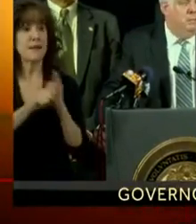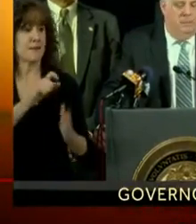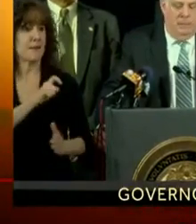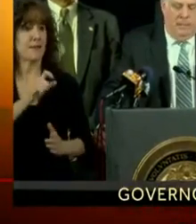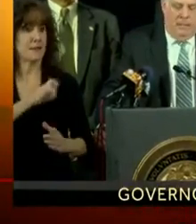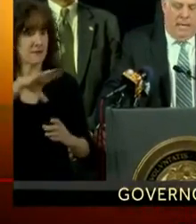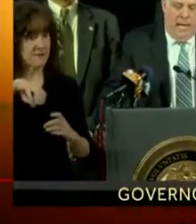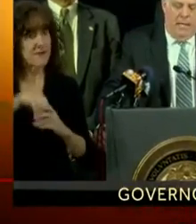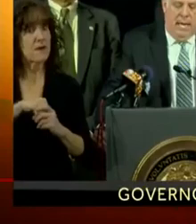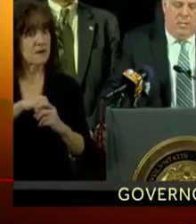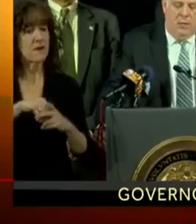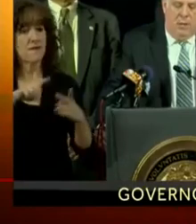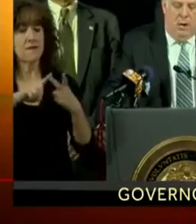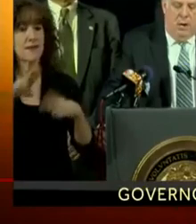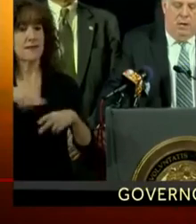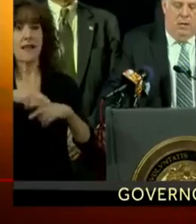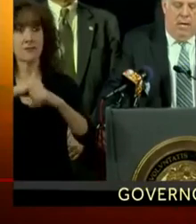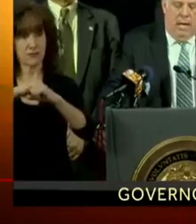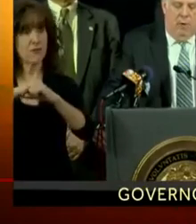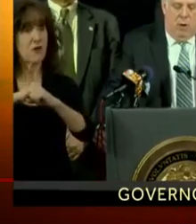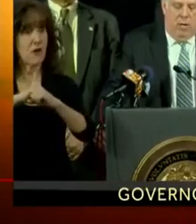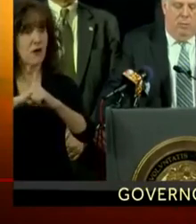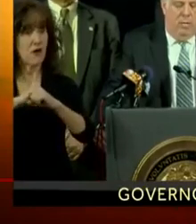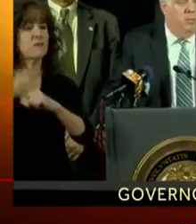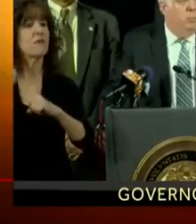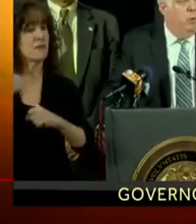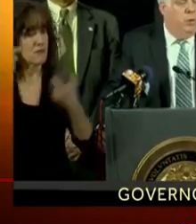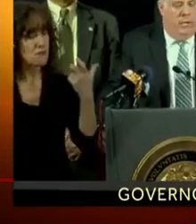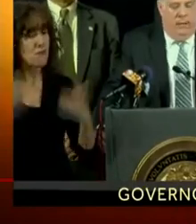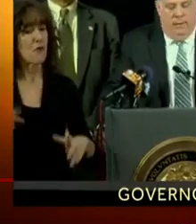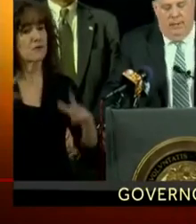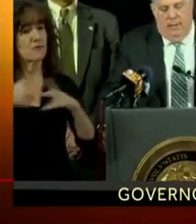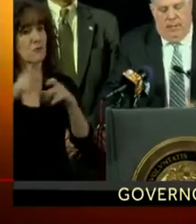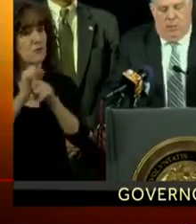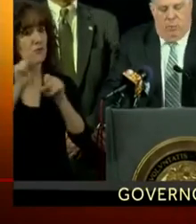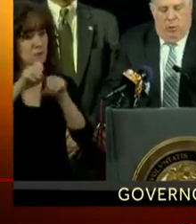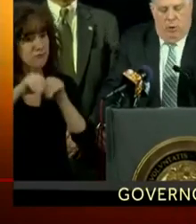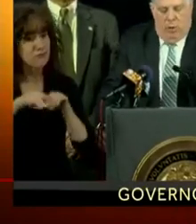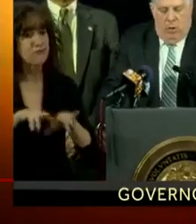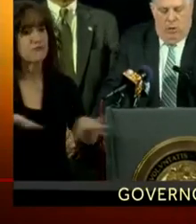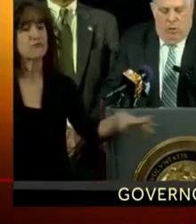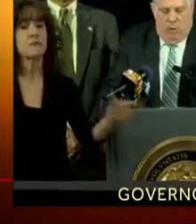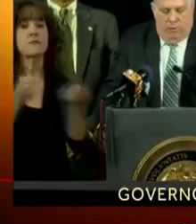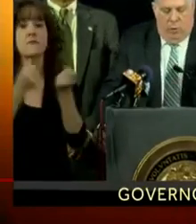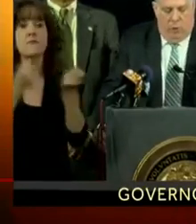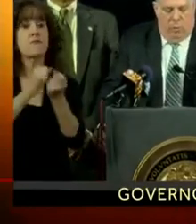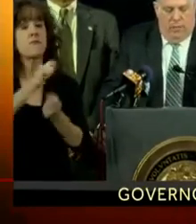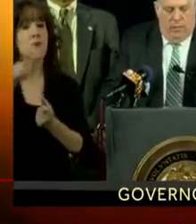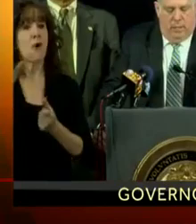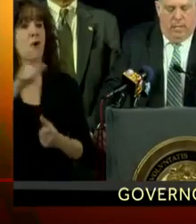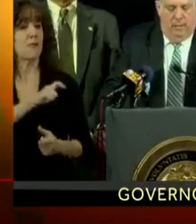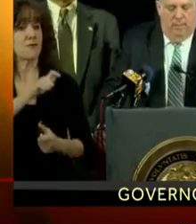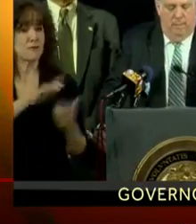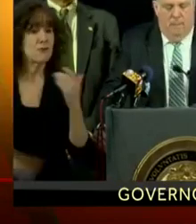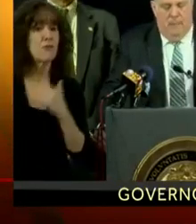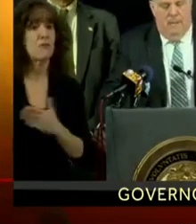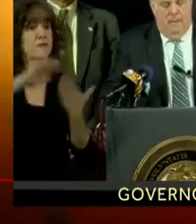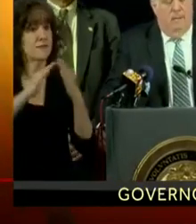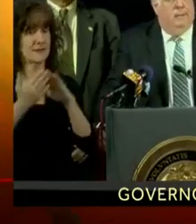Police and the National Guard have already been deployed in support of all law enforcement in the